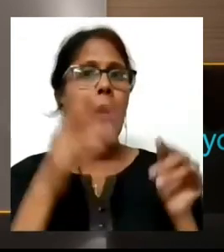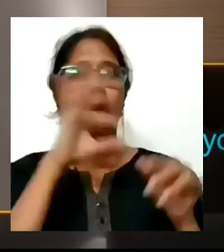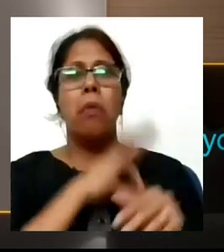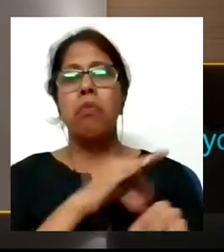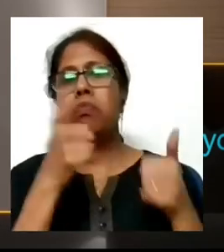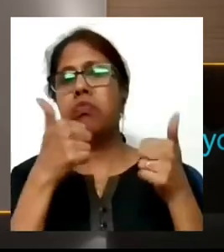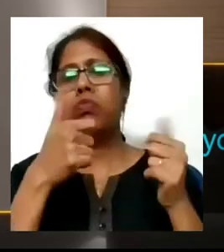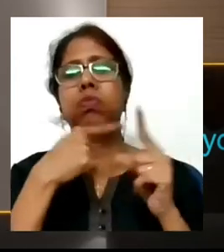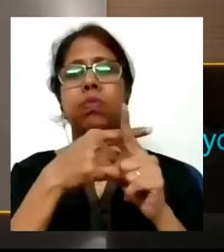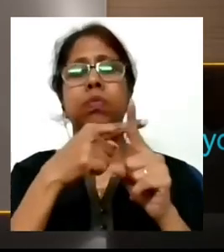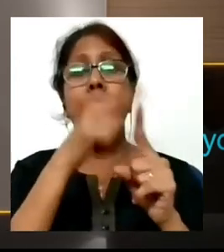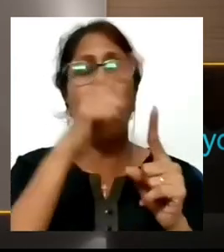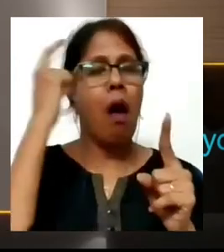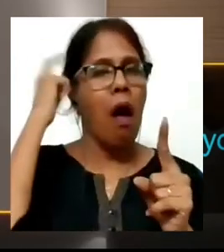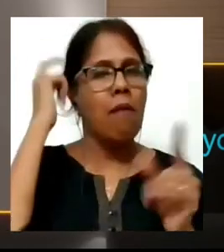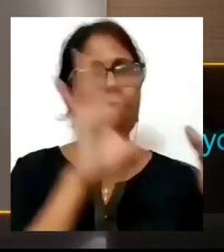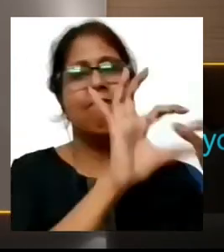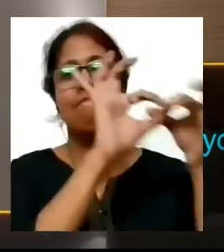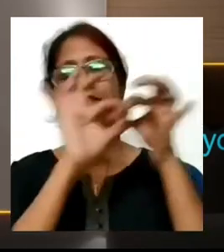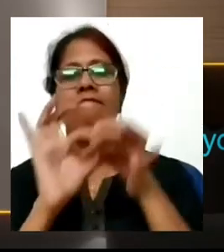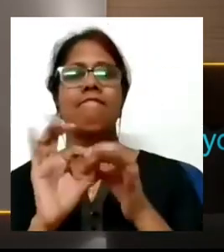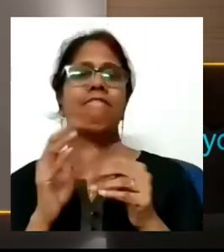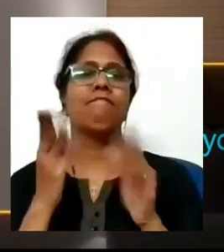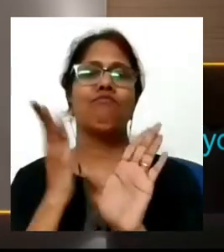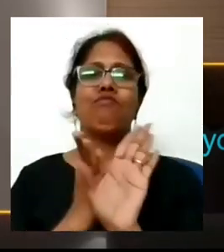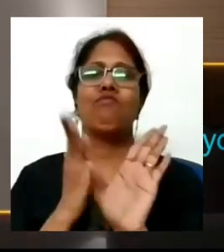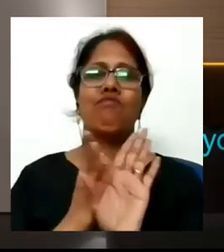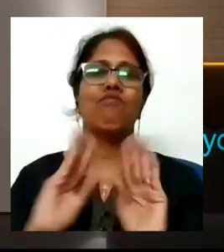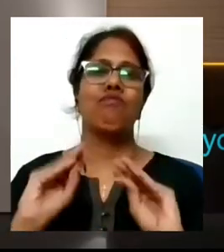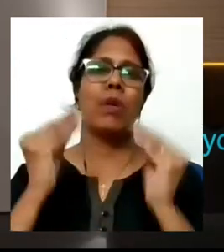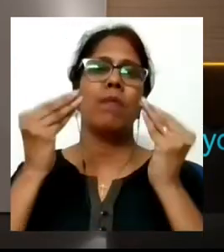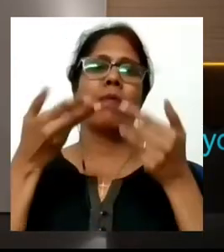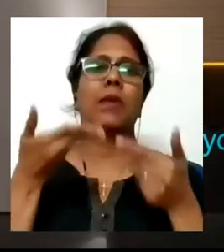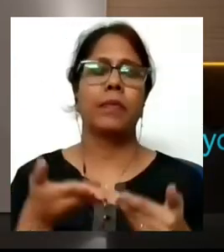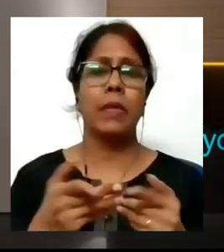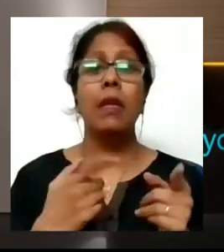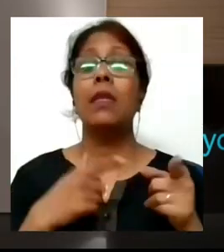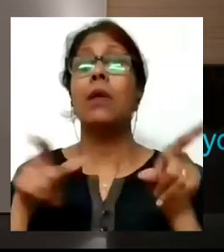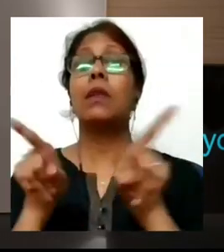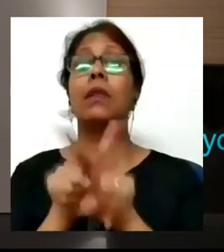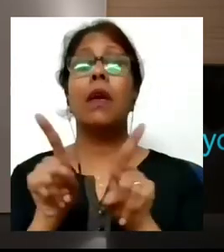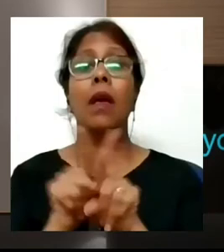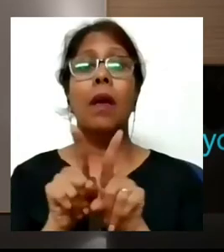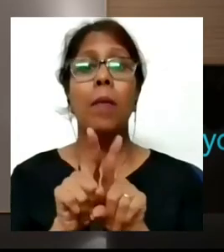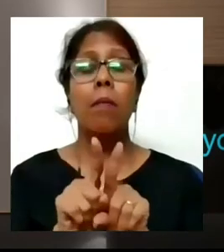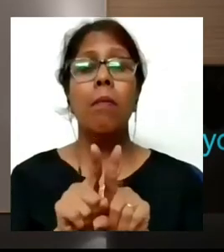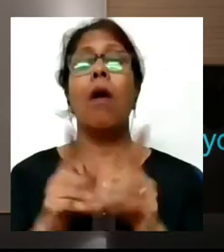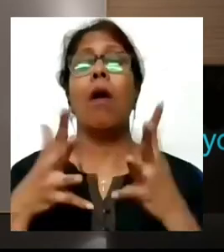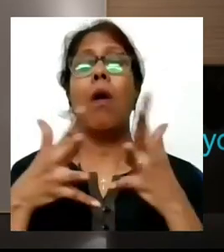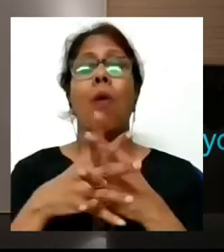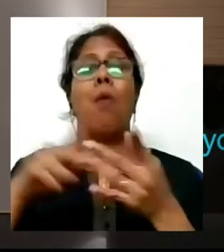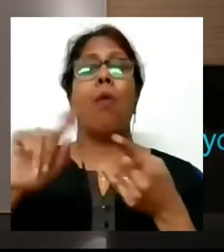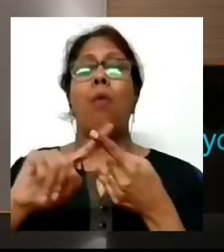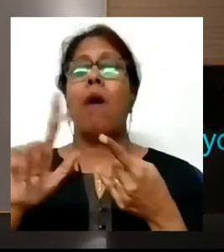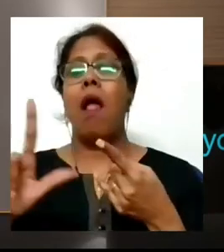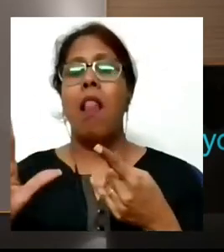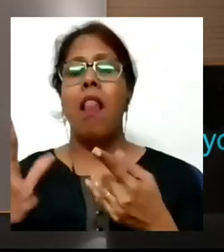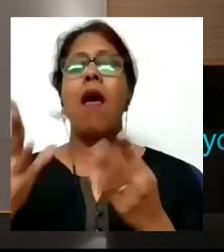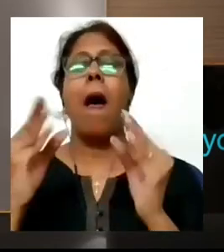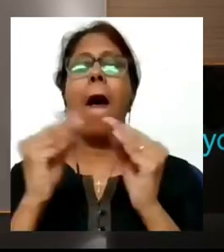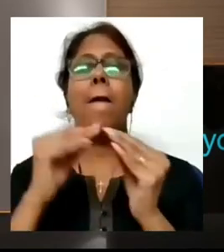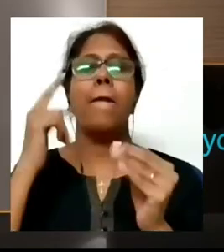our psychological health. Likewise, well-being is about coming back home to